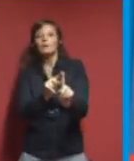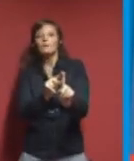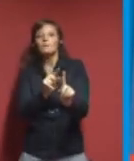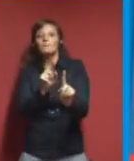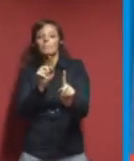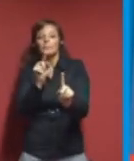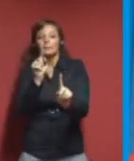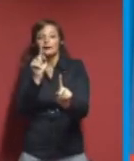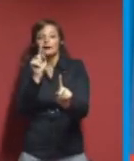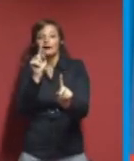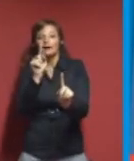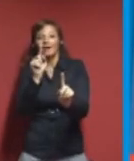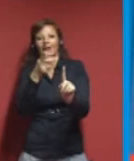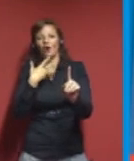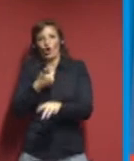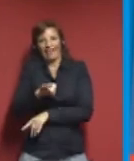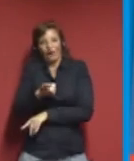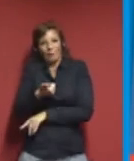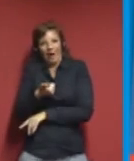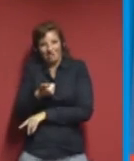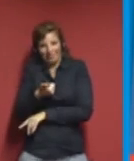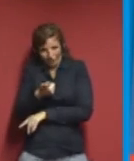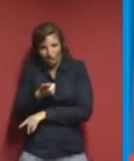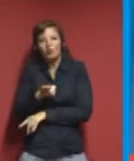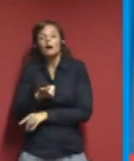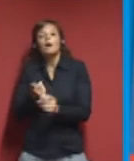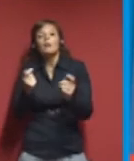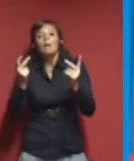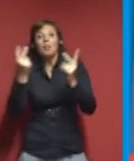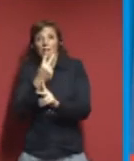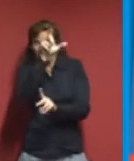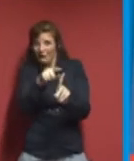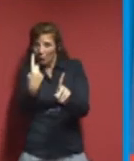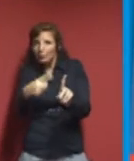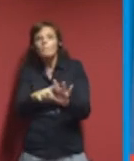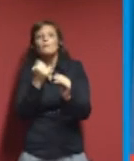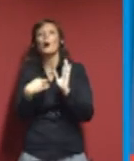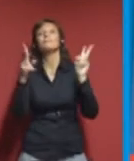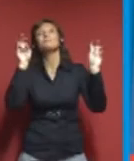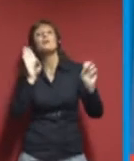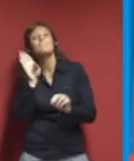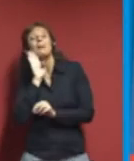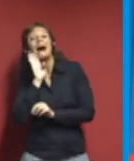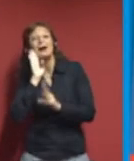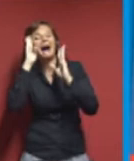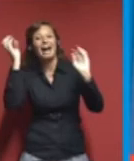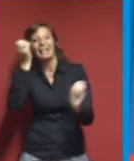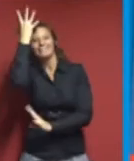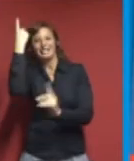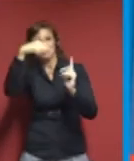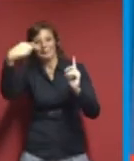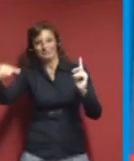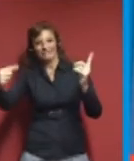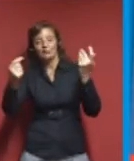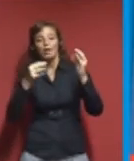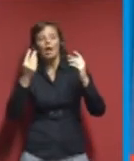The Experimenter, Science and Invention. And so I took a closer look at some of the magazines that he made. Look at the projects